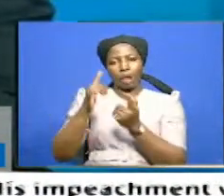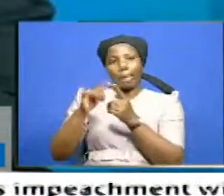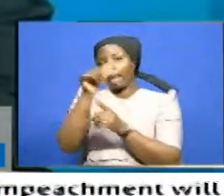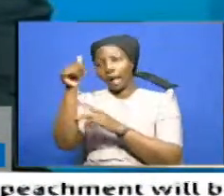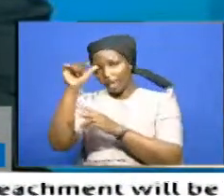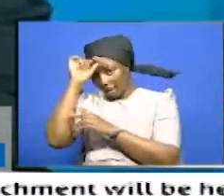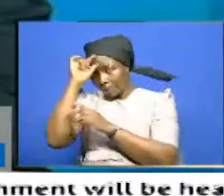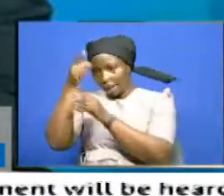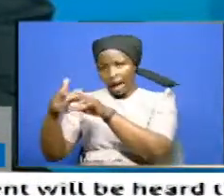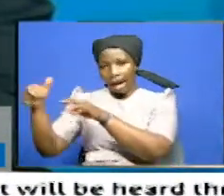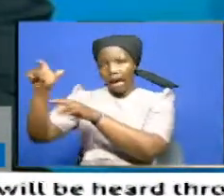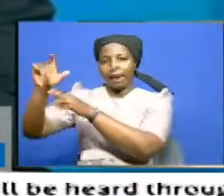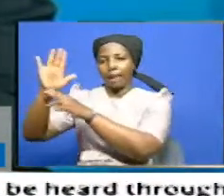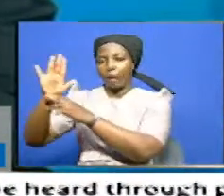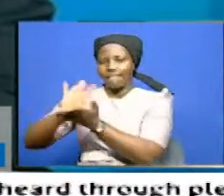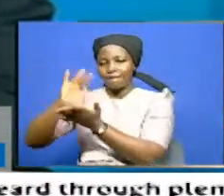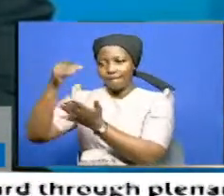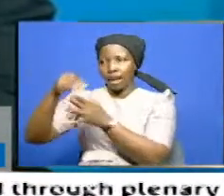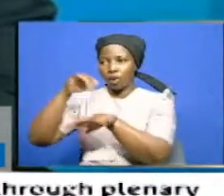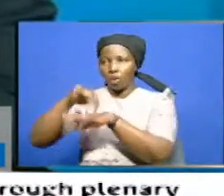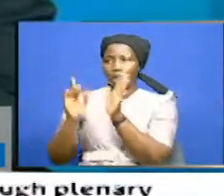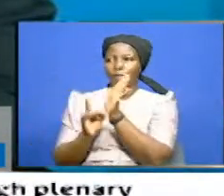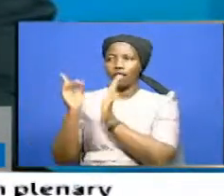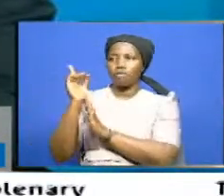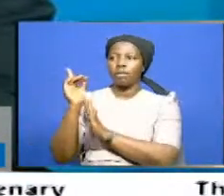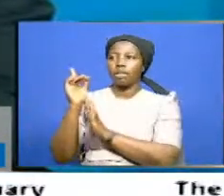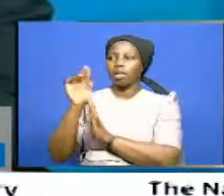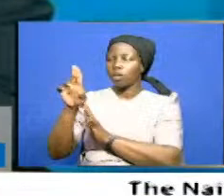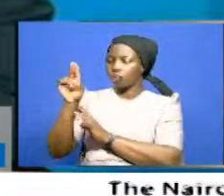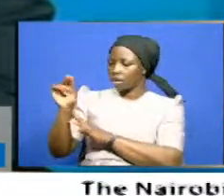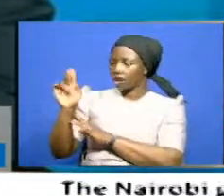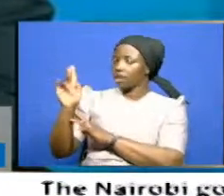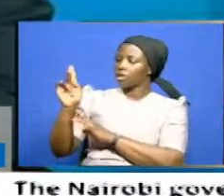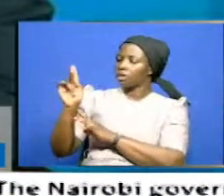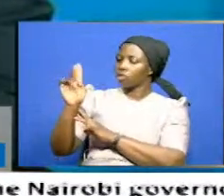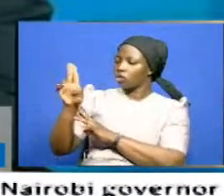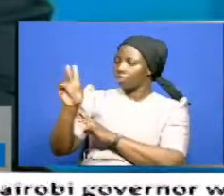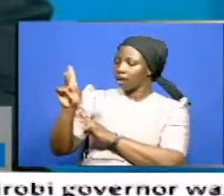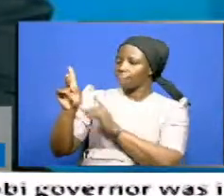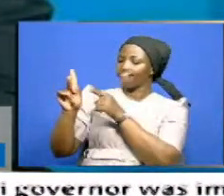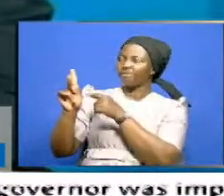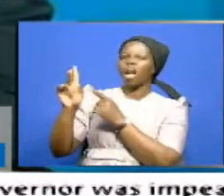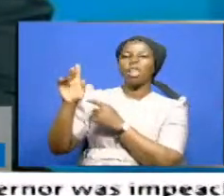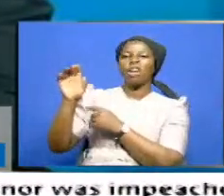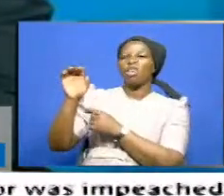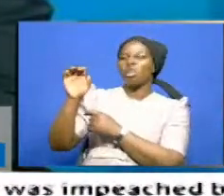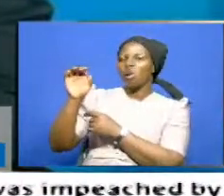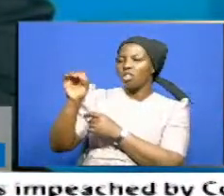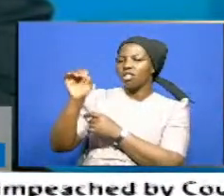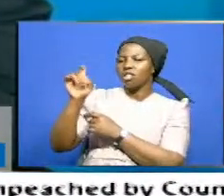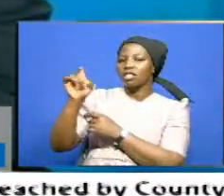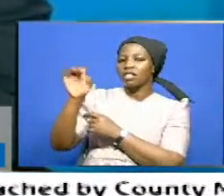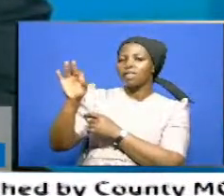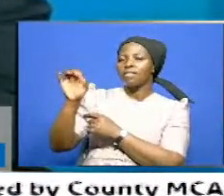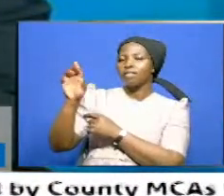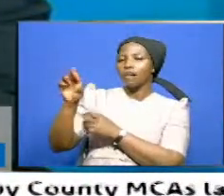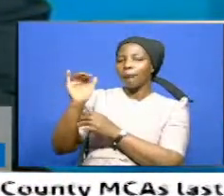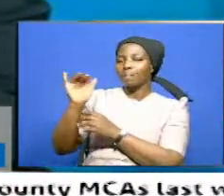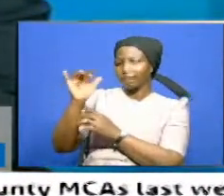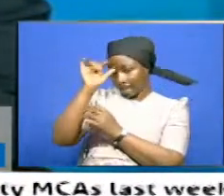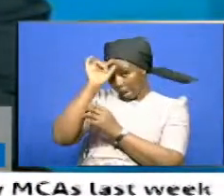development as well. In the UK, Oxfam is trying to push the government not to cut the commitment on aid from 0.7%